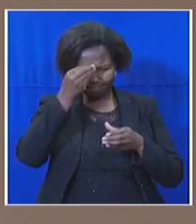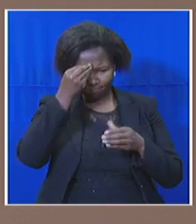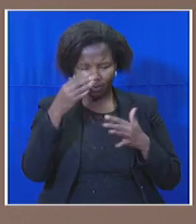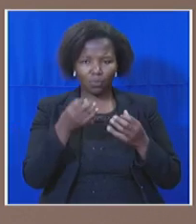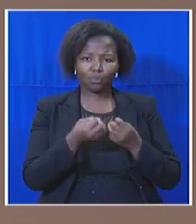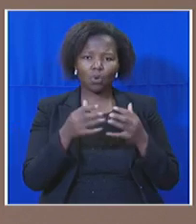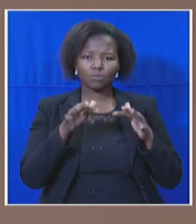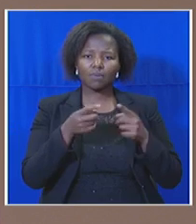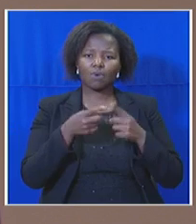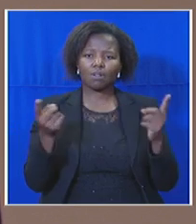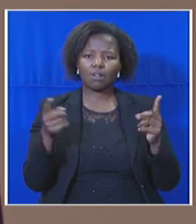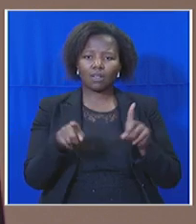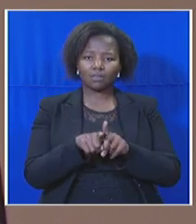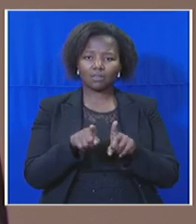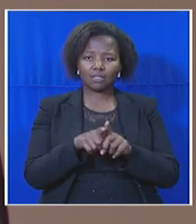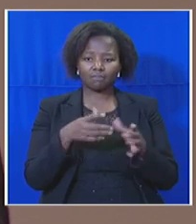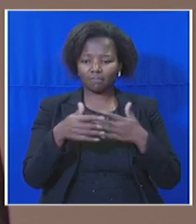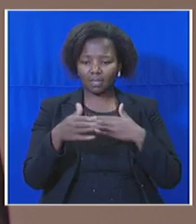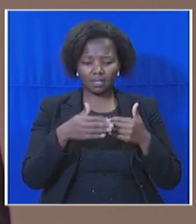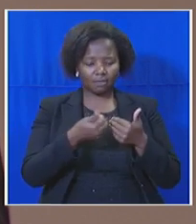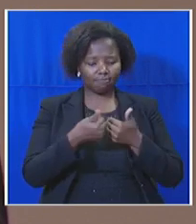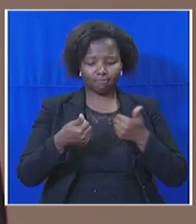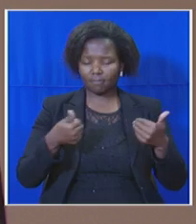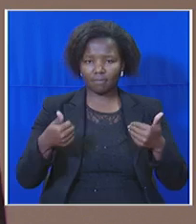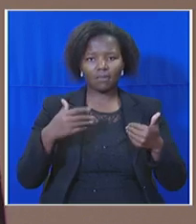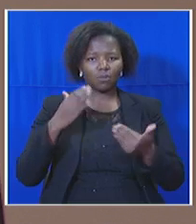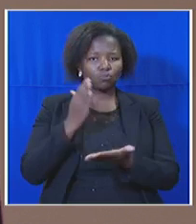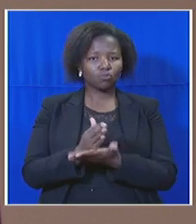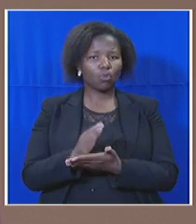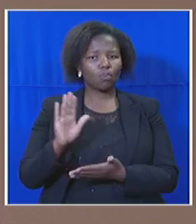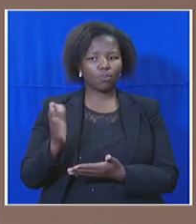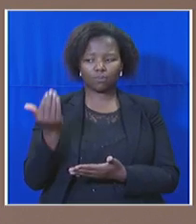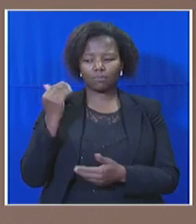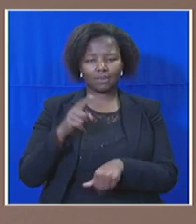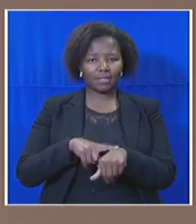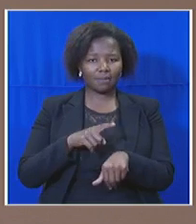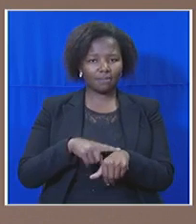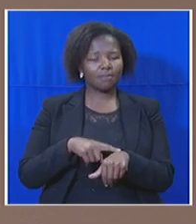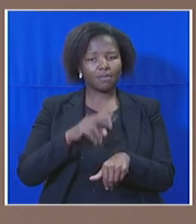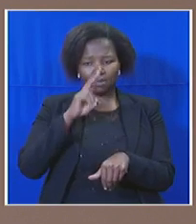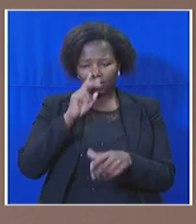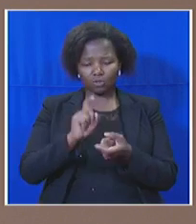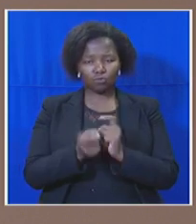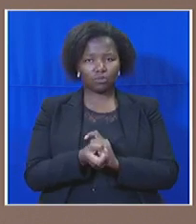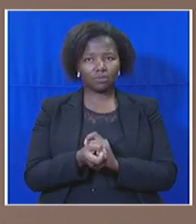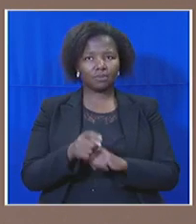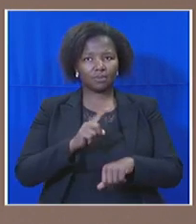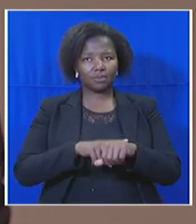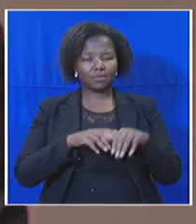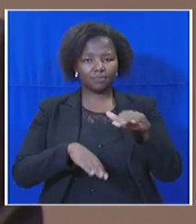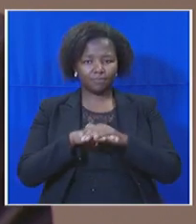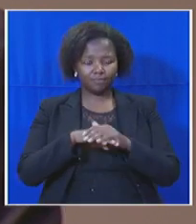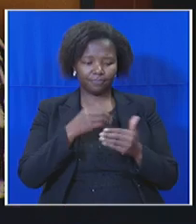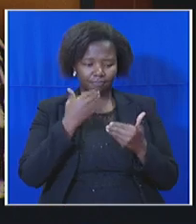and collapsed the nationality and tribal divisions to the system that the system had imposed to prevent collective action. Honorable member, your time Thank you very is